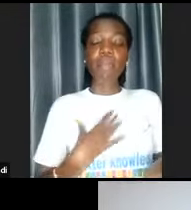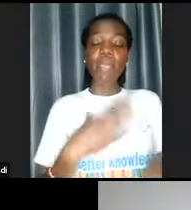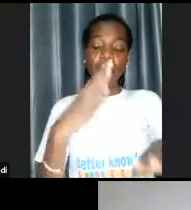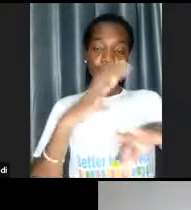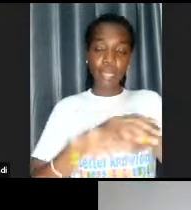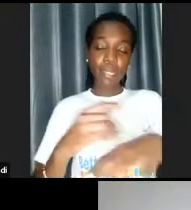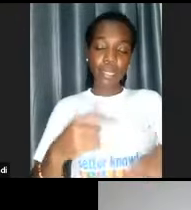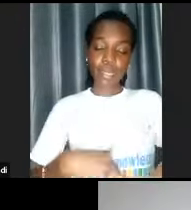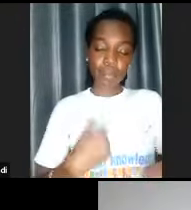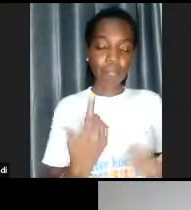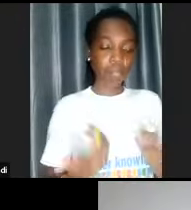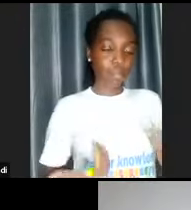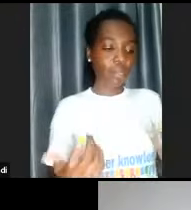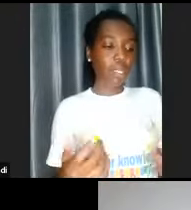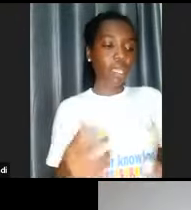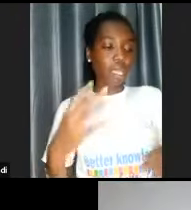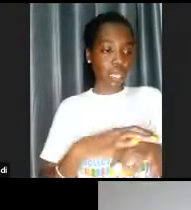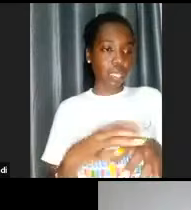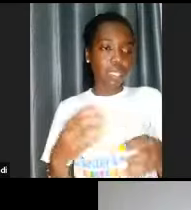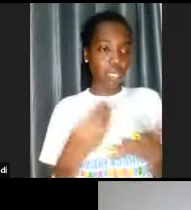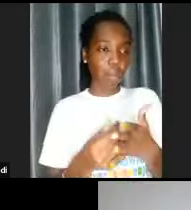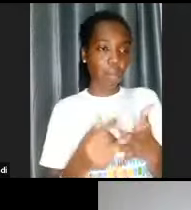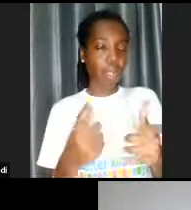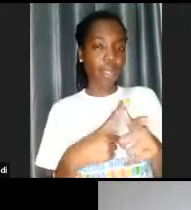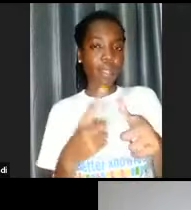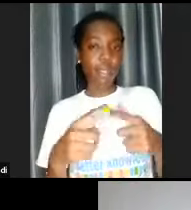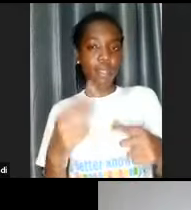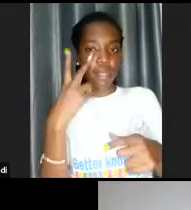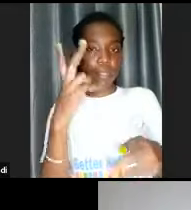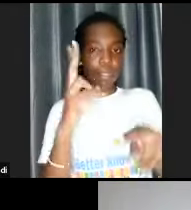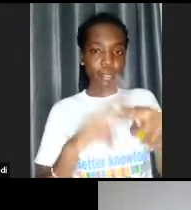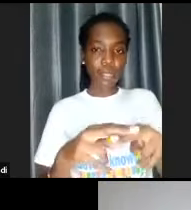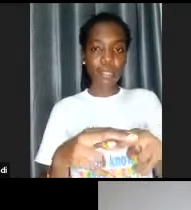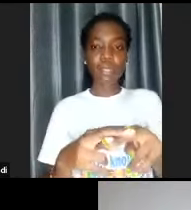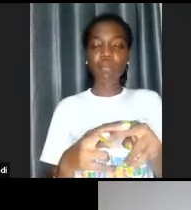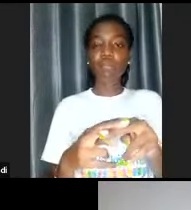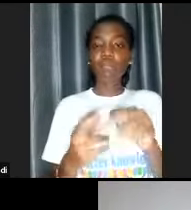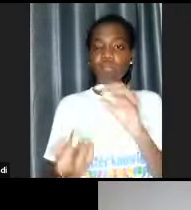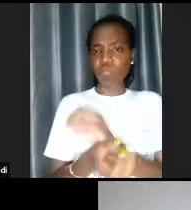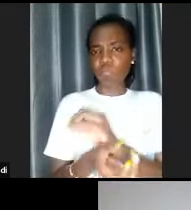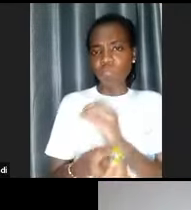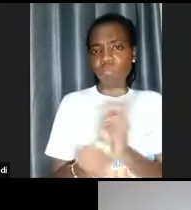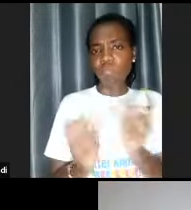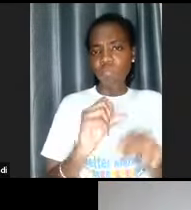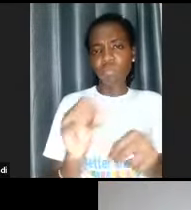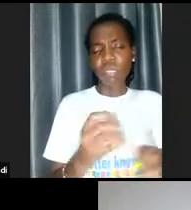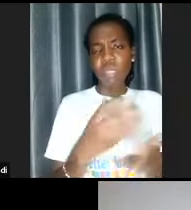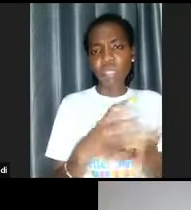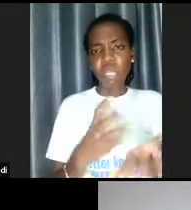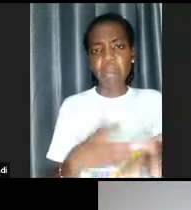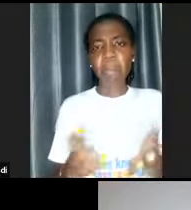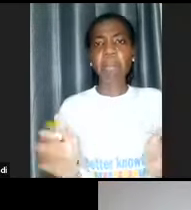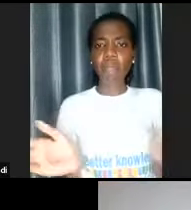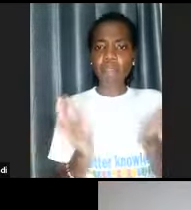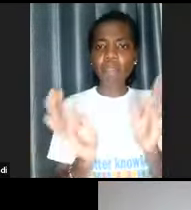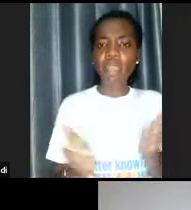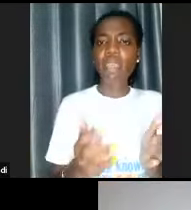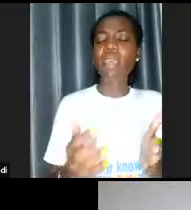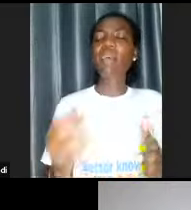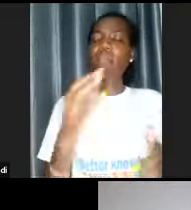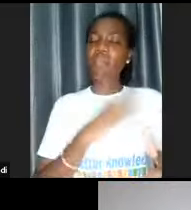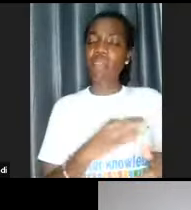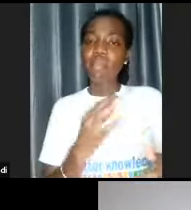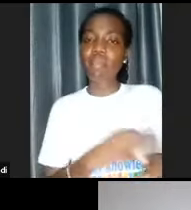started so many circles where I never sit in the boat. I facilitated the starting of a circle, welfare group, investment clubs, and I helped them learn